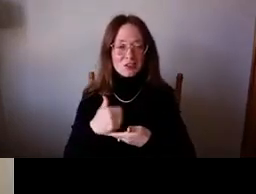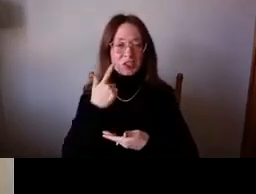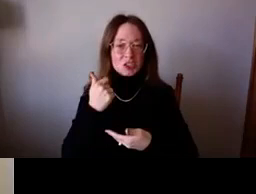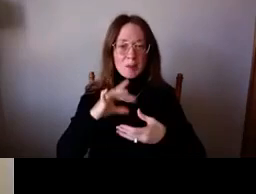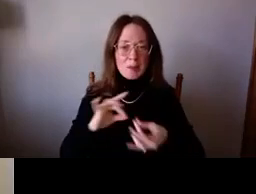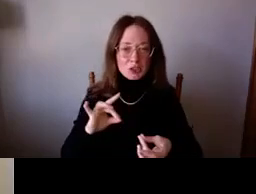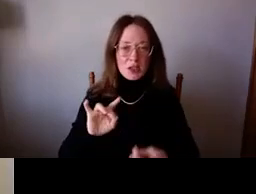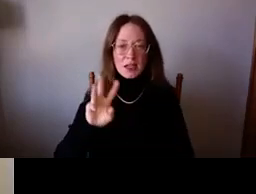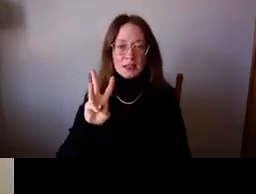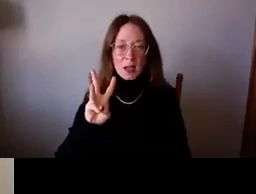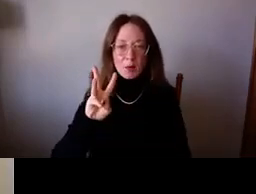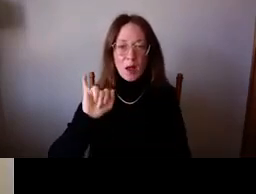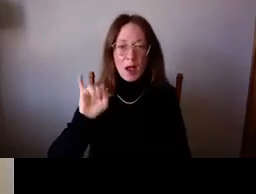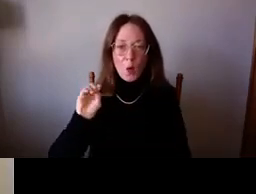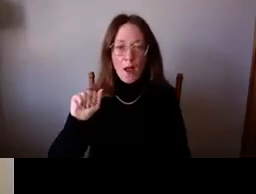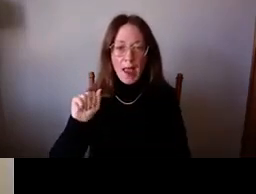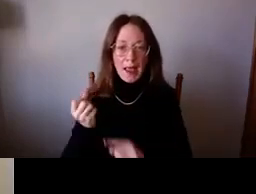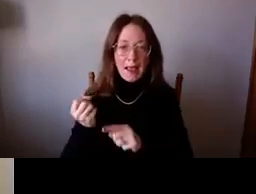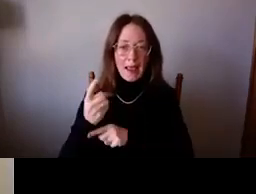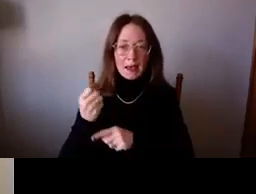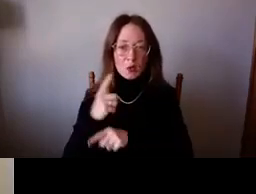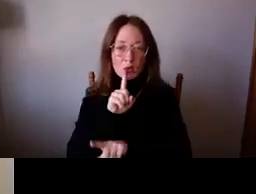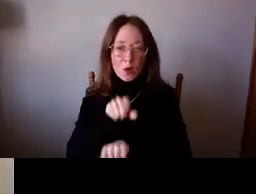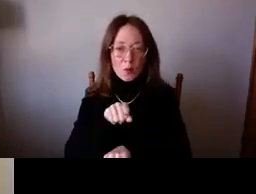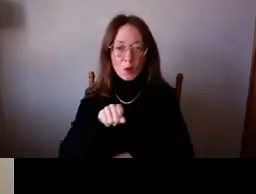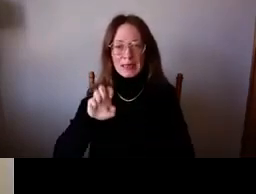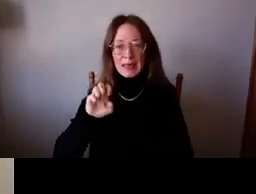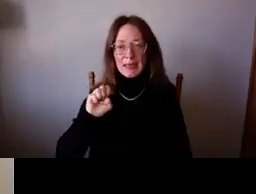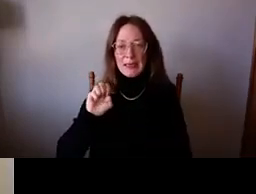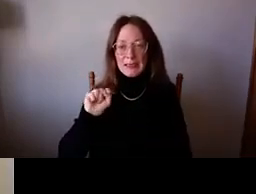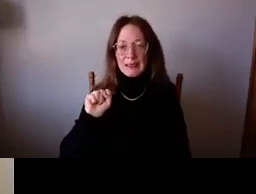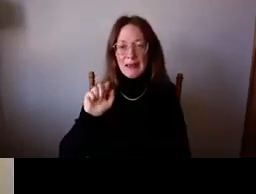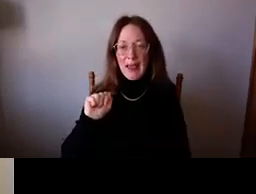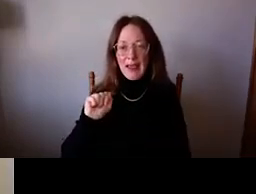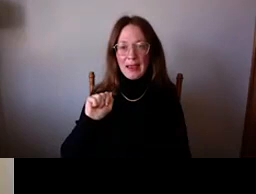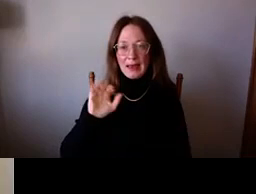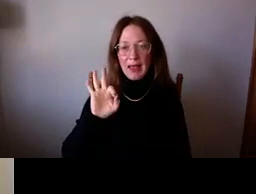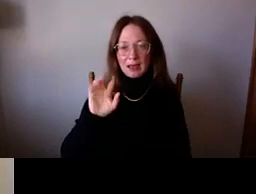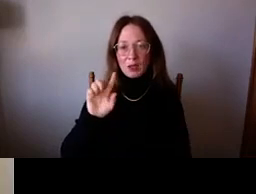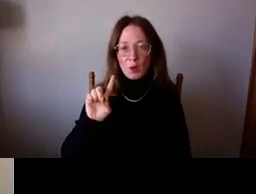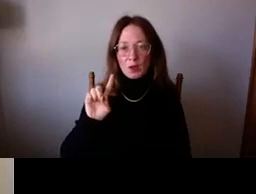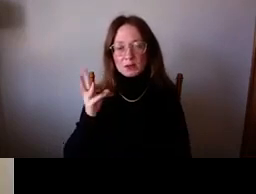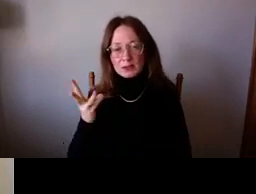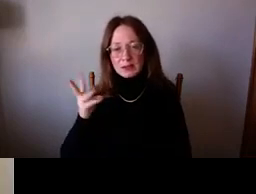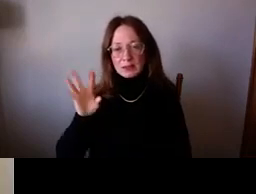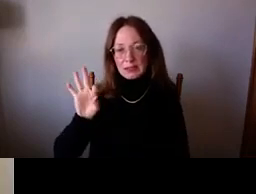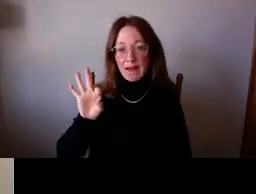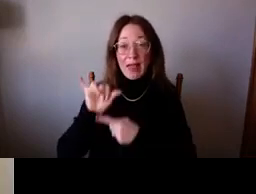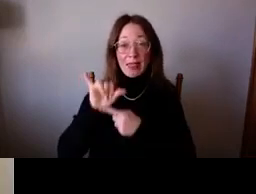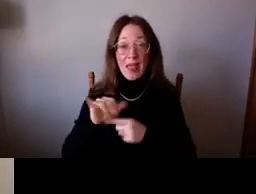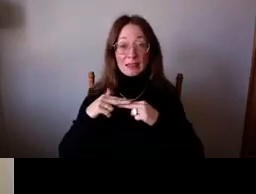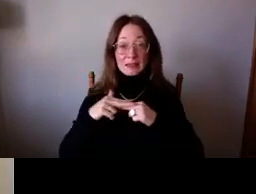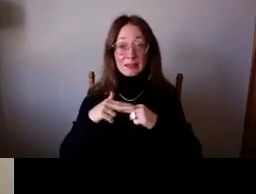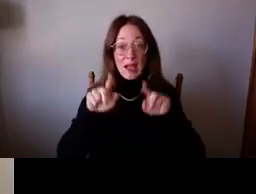WIOA Annual Report, the ETA 9169. This slide